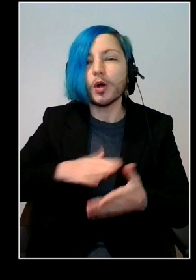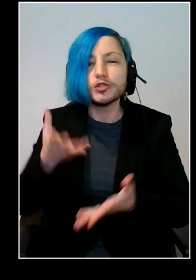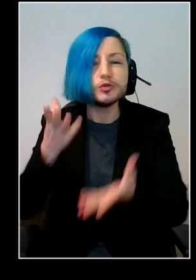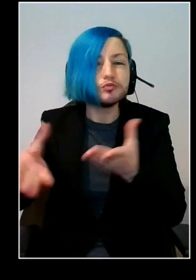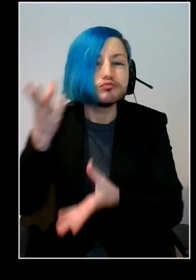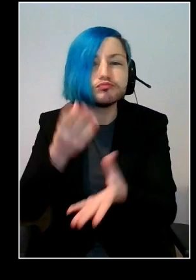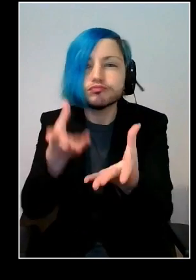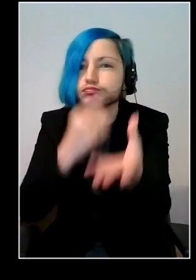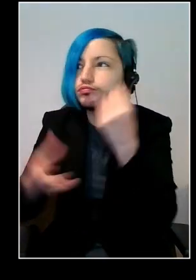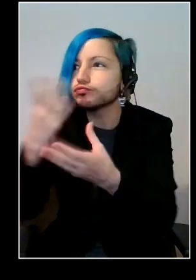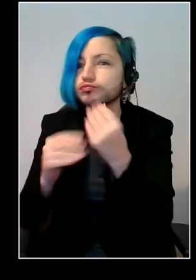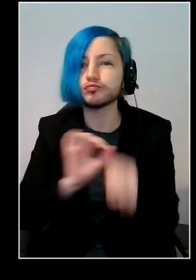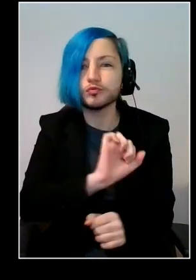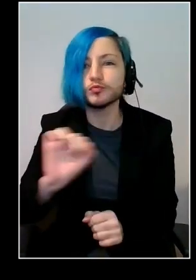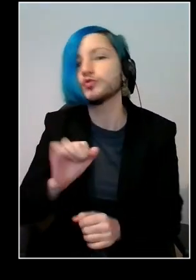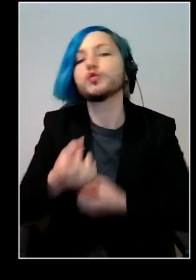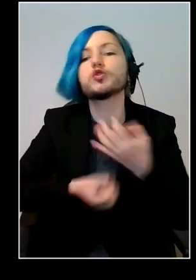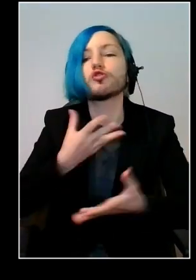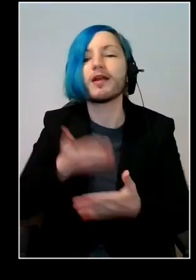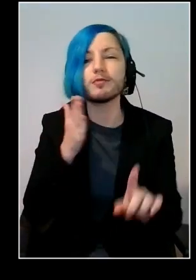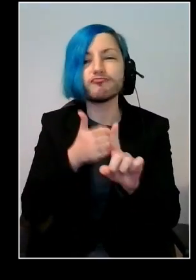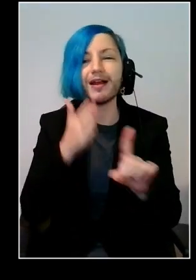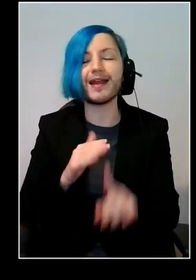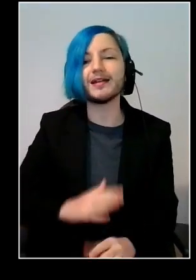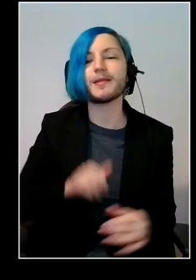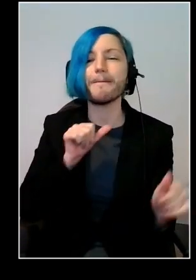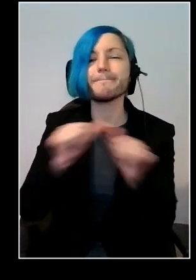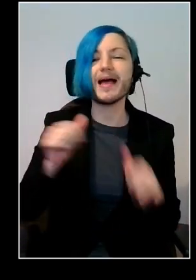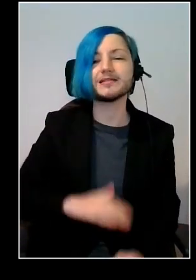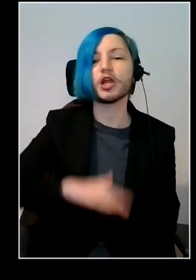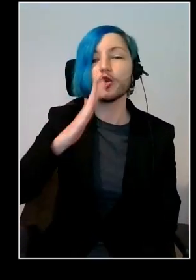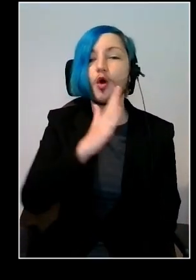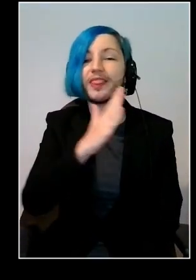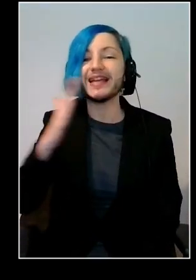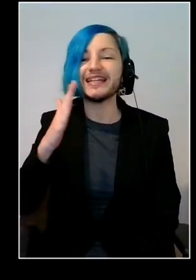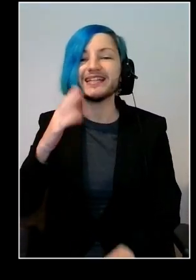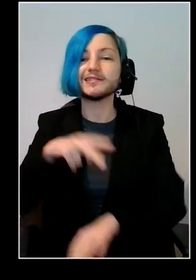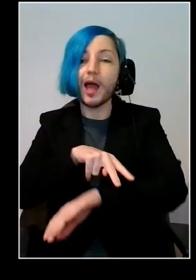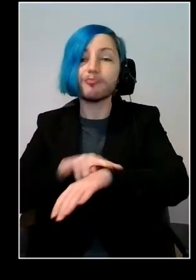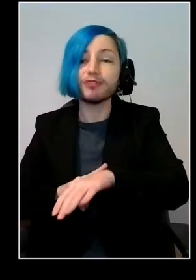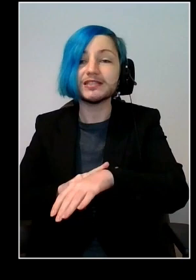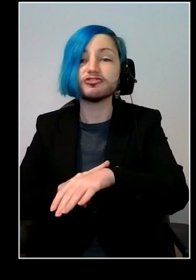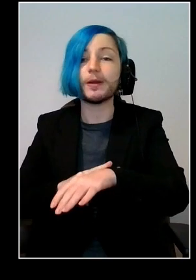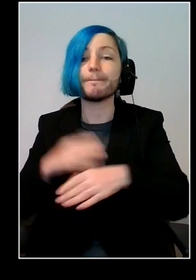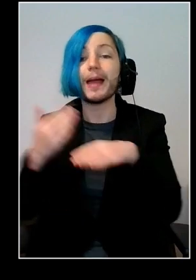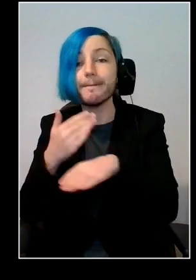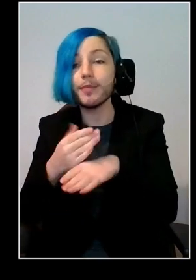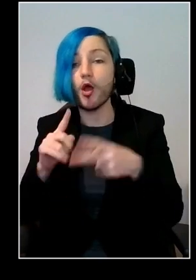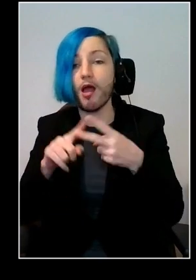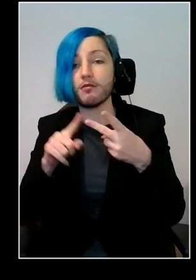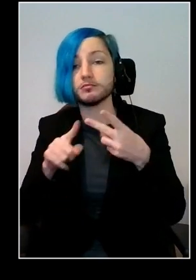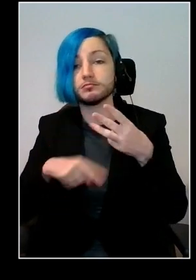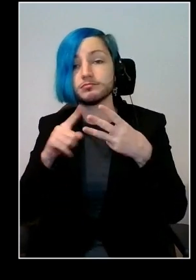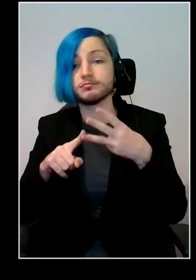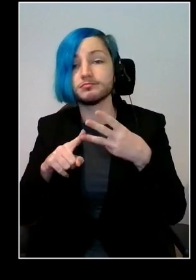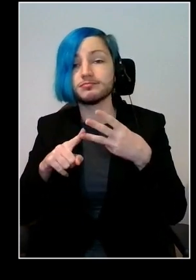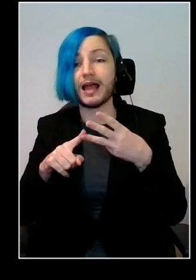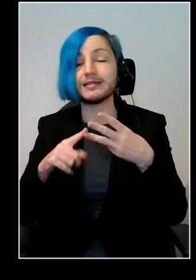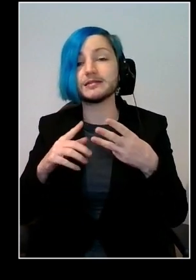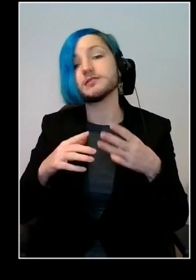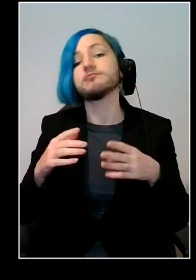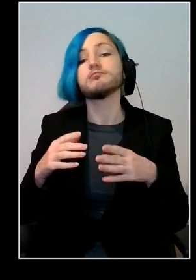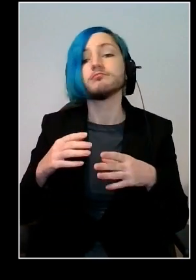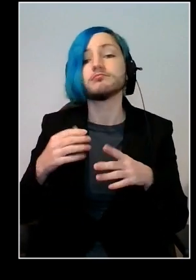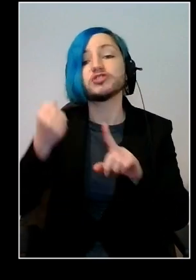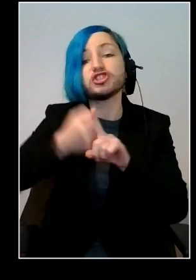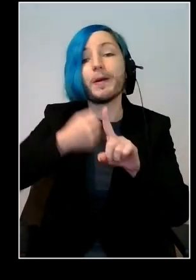very best of North East apprentices, employers and apprentice champions. Now, wherever you're watching, hello, thank you so much for joining